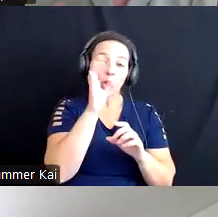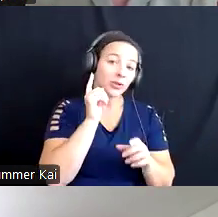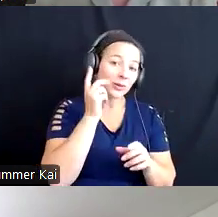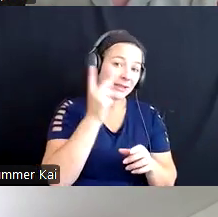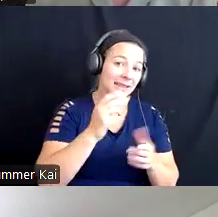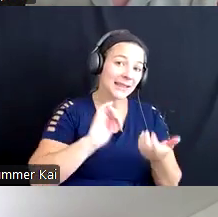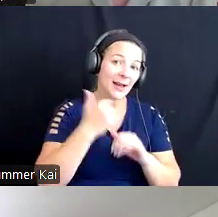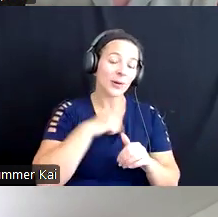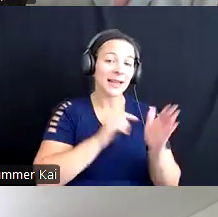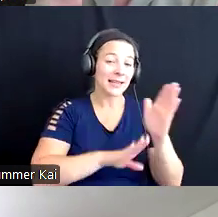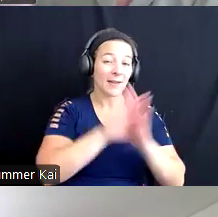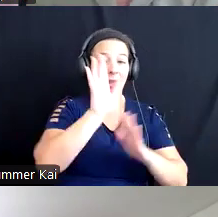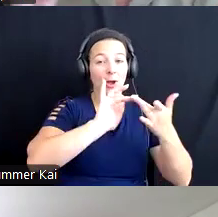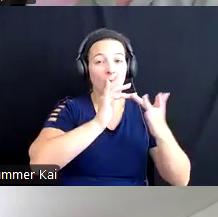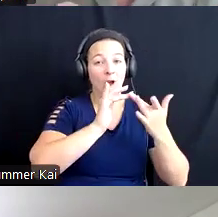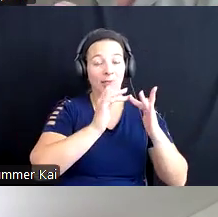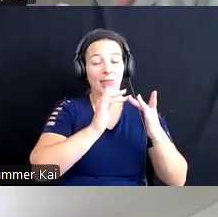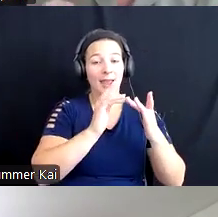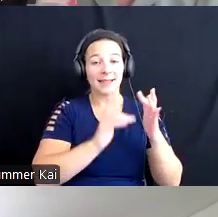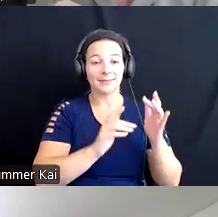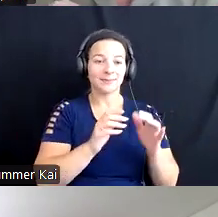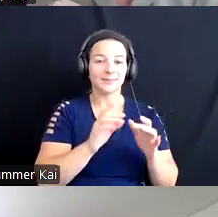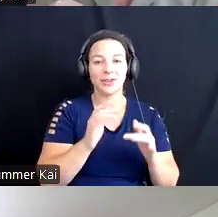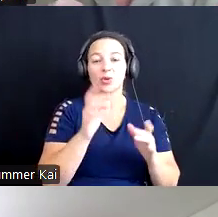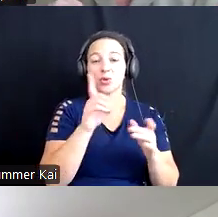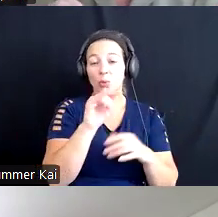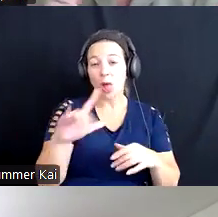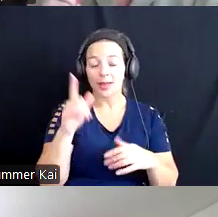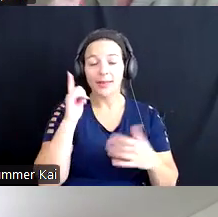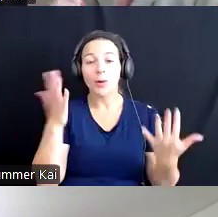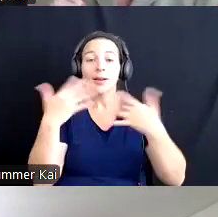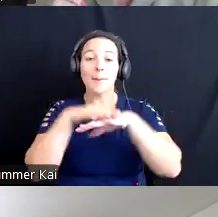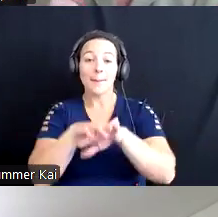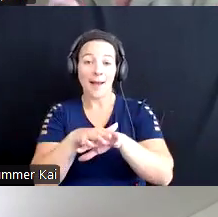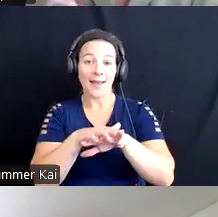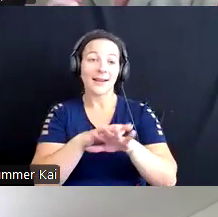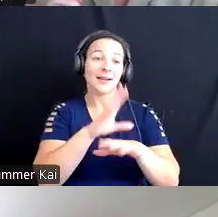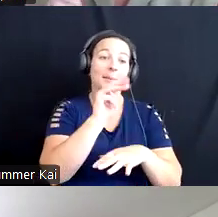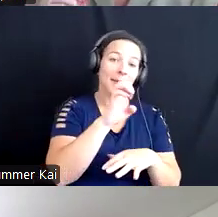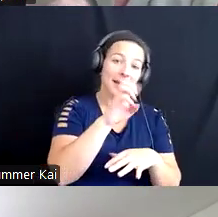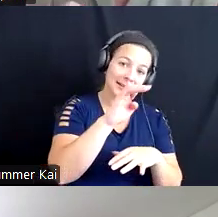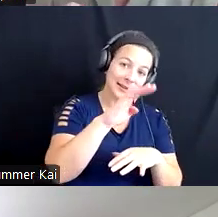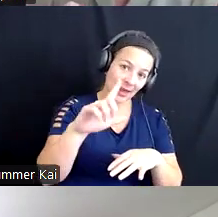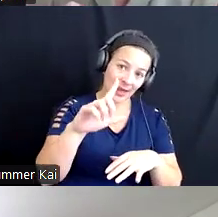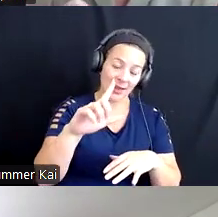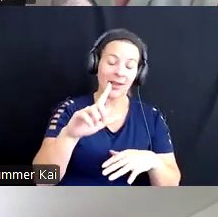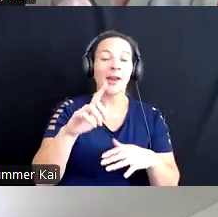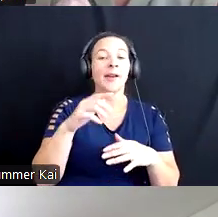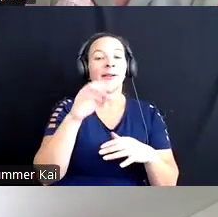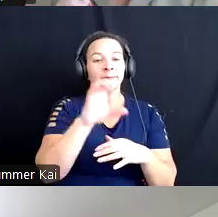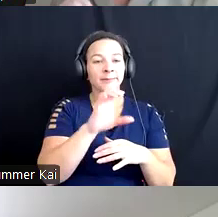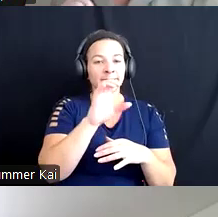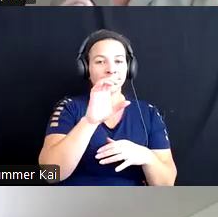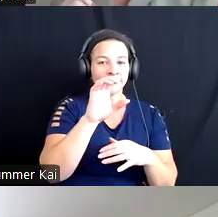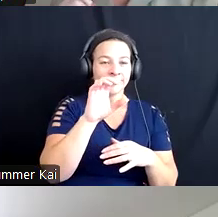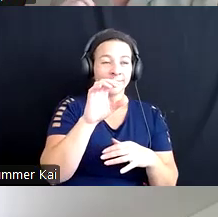online digital tool that actually combines Department of Healthcare Services, Medi-Cal HCBS information through the